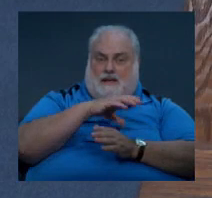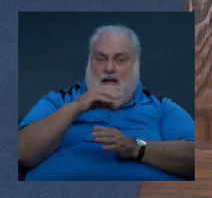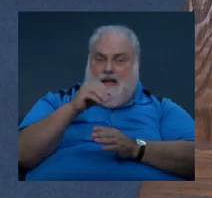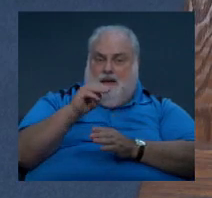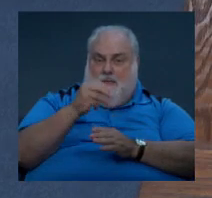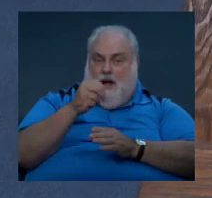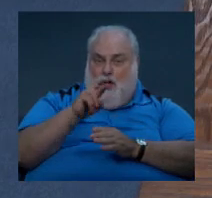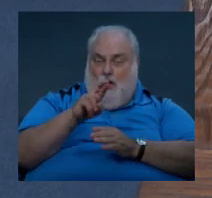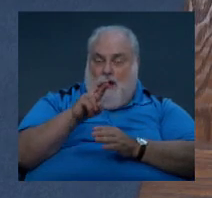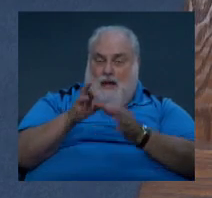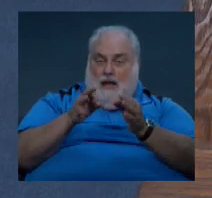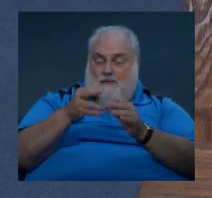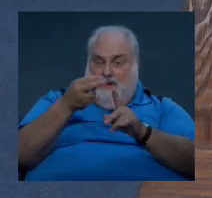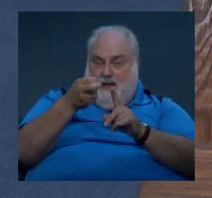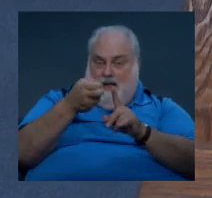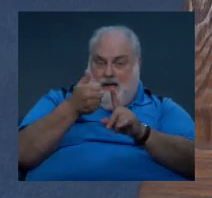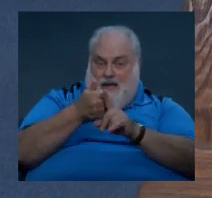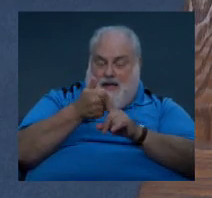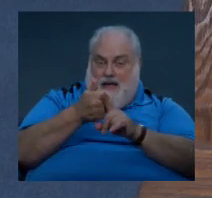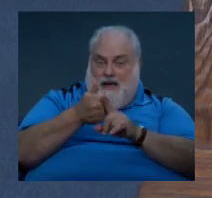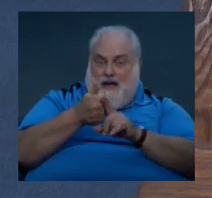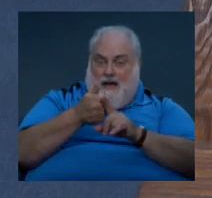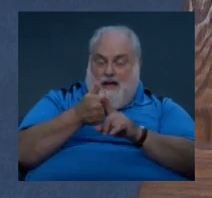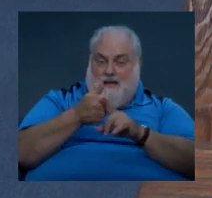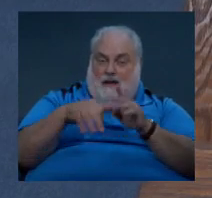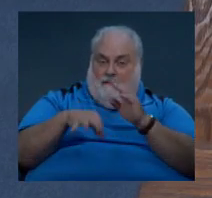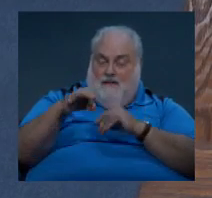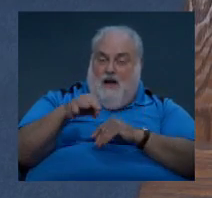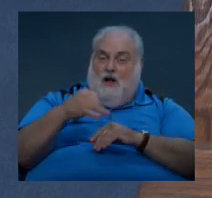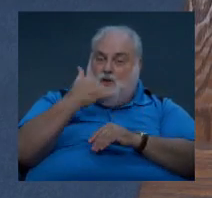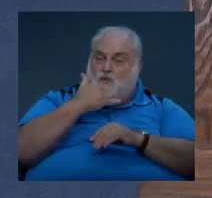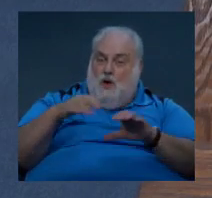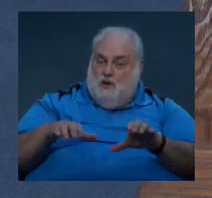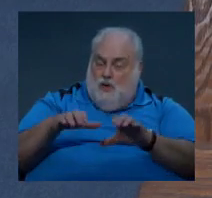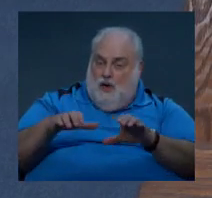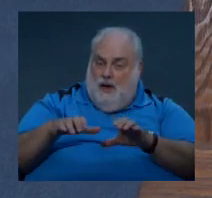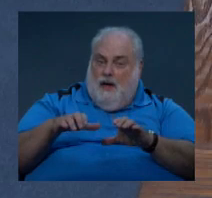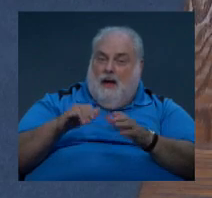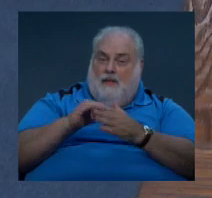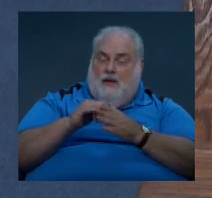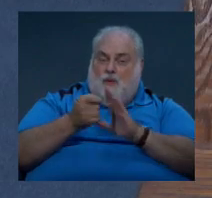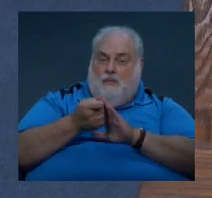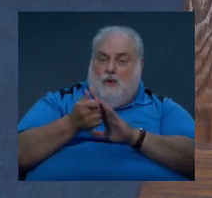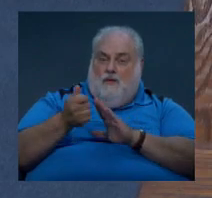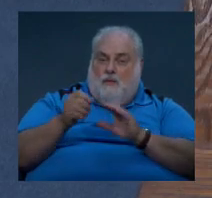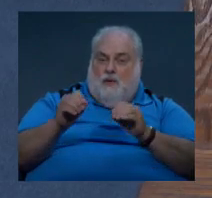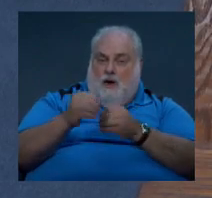is convicted of this criminal offense, that's